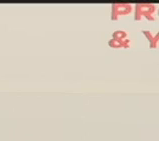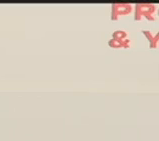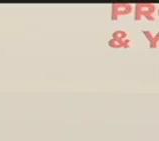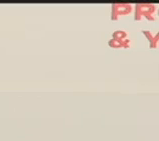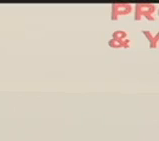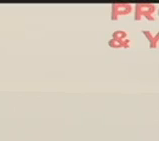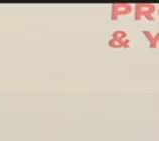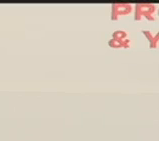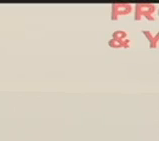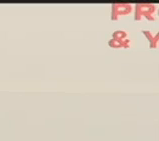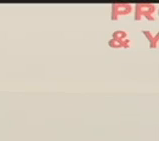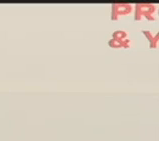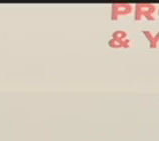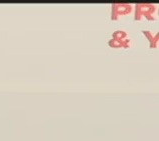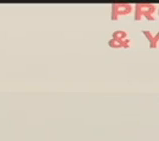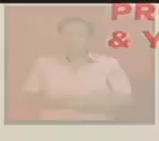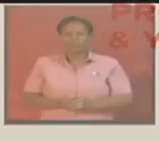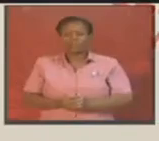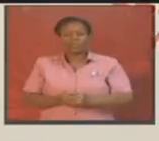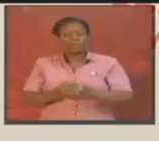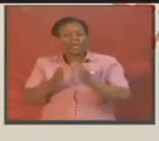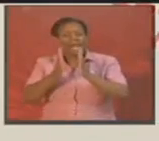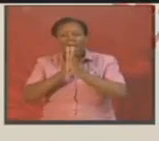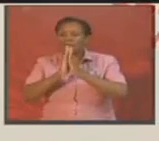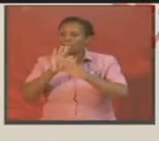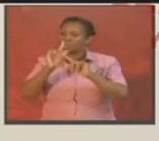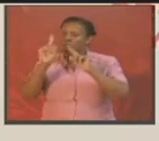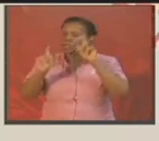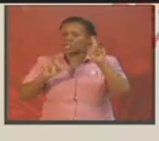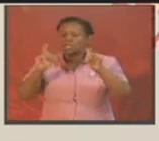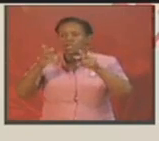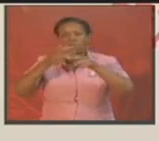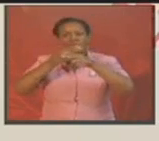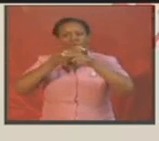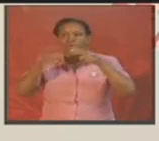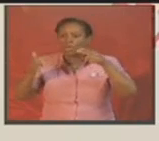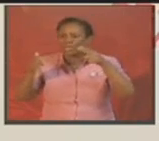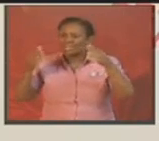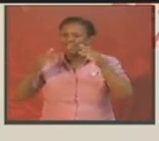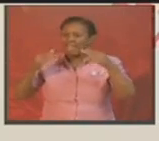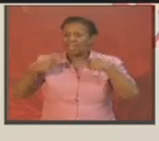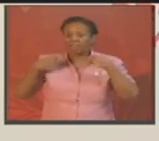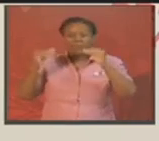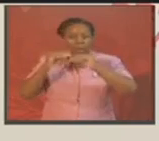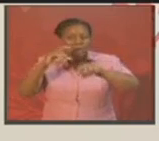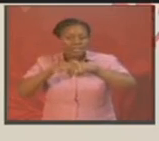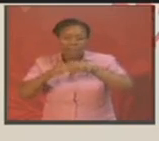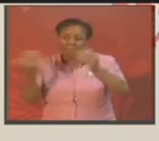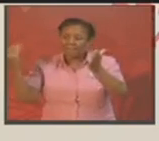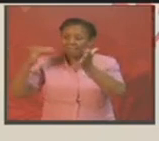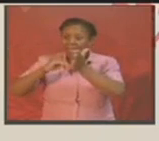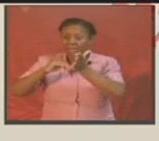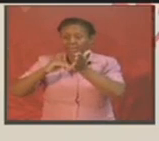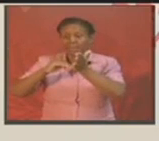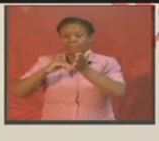ask that you please be brief. And if you have additional questions, we will try to come back to you. We begin with questions from